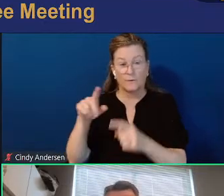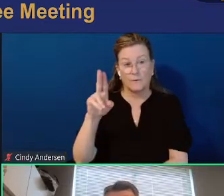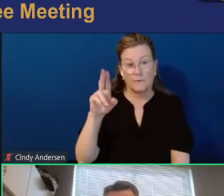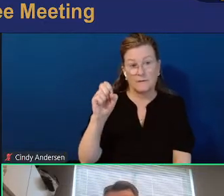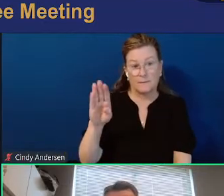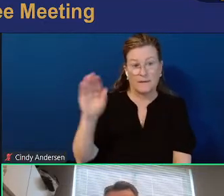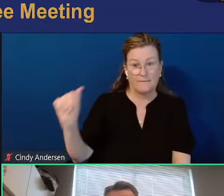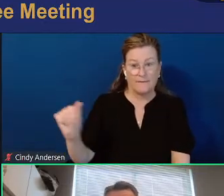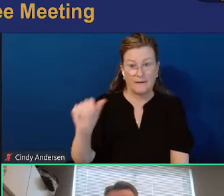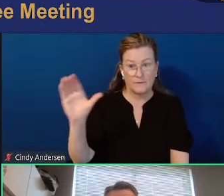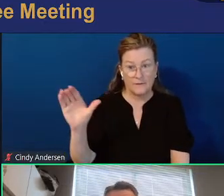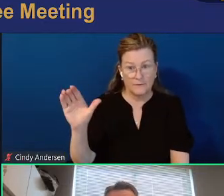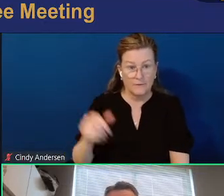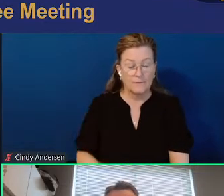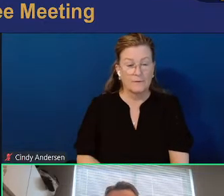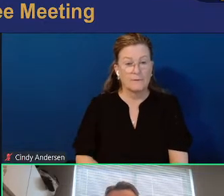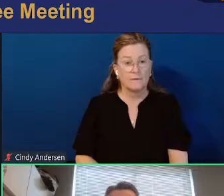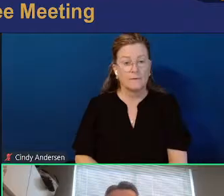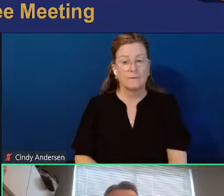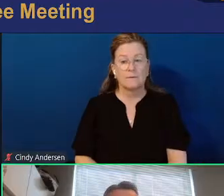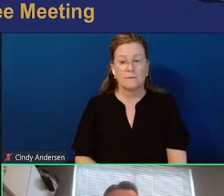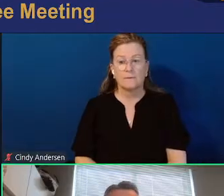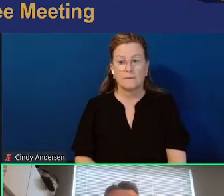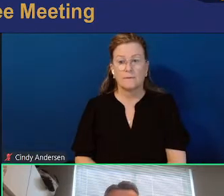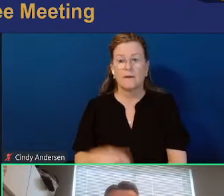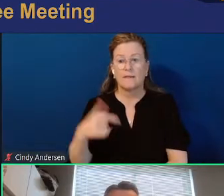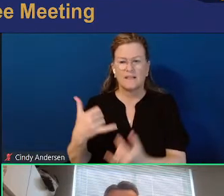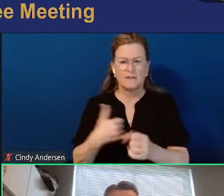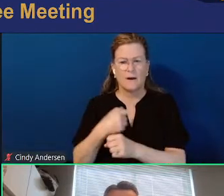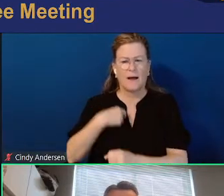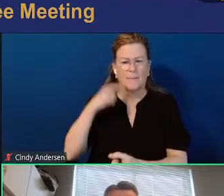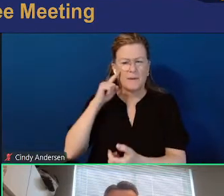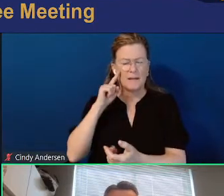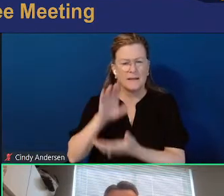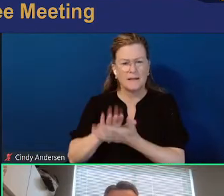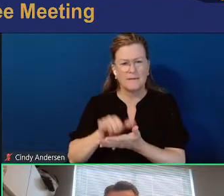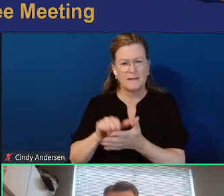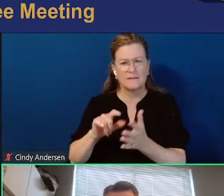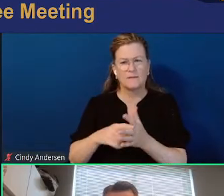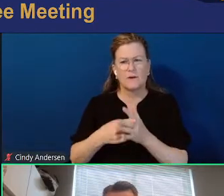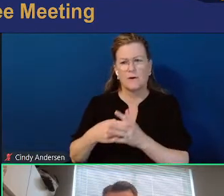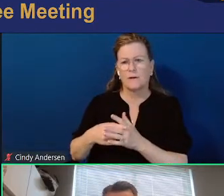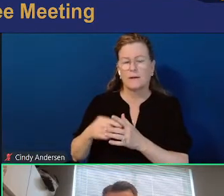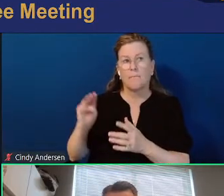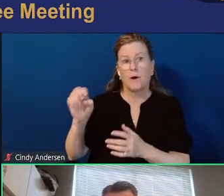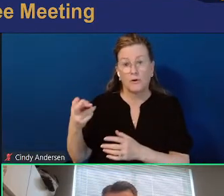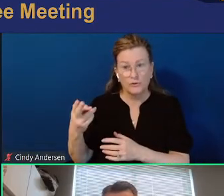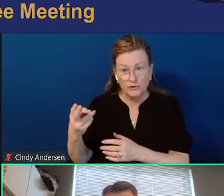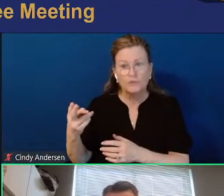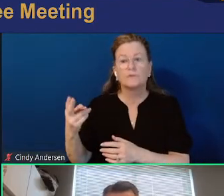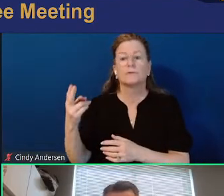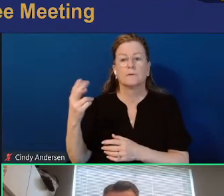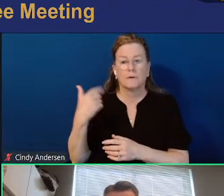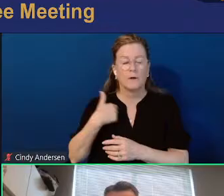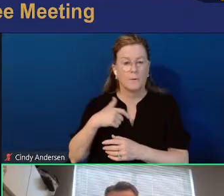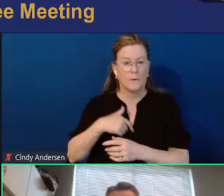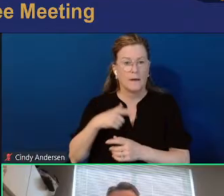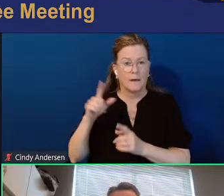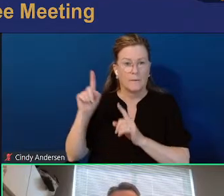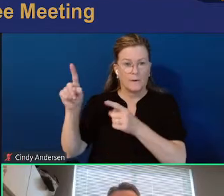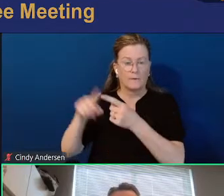Advisory Council. And this year, I believe that started in March that we took this to